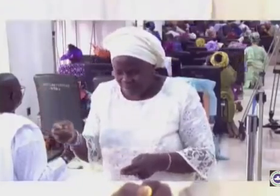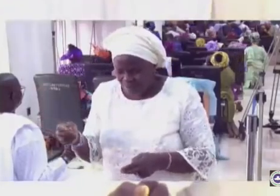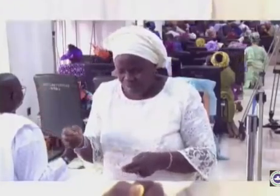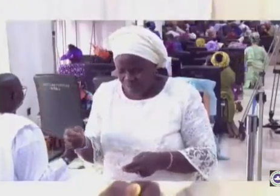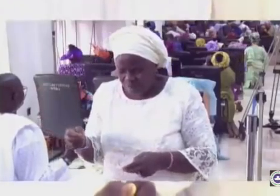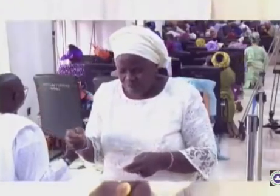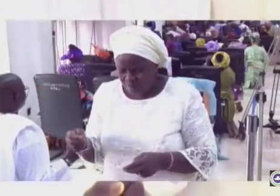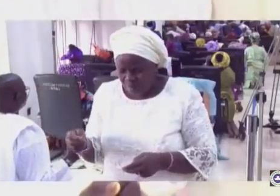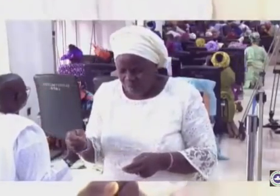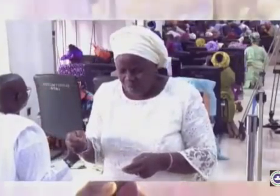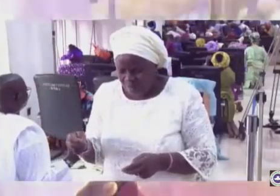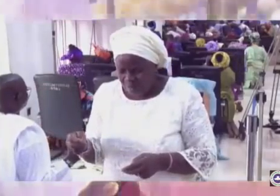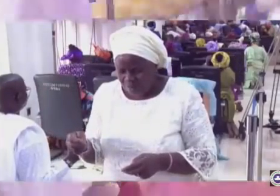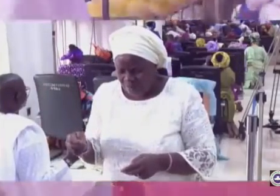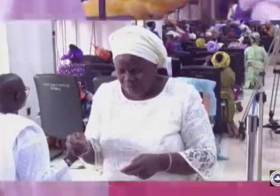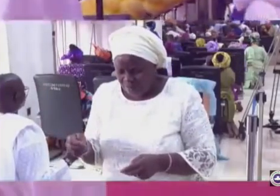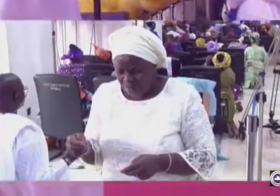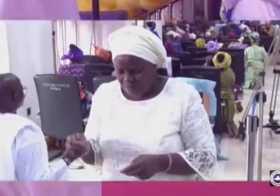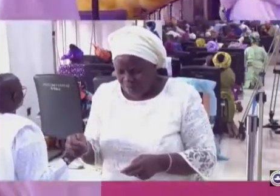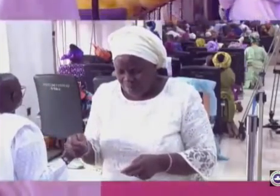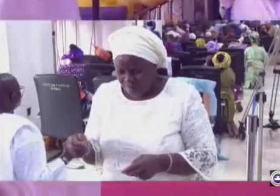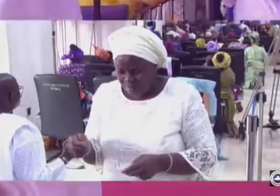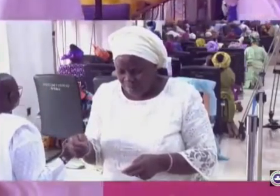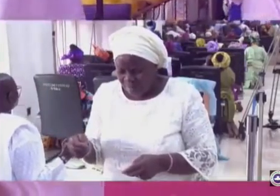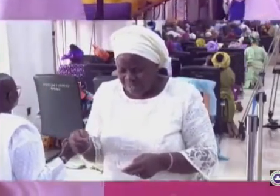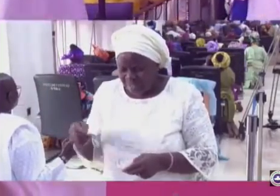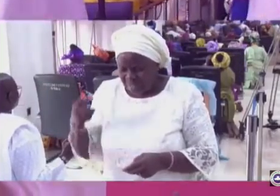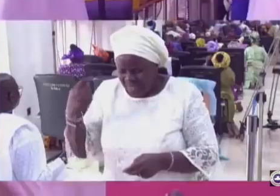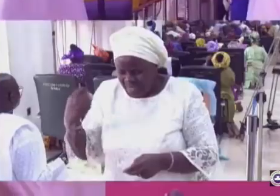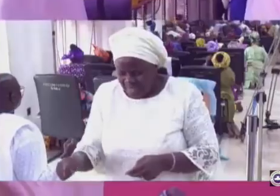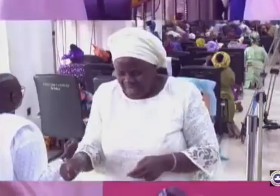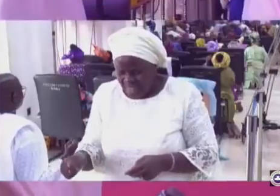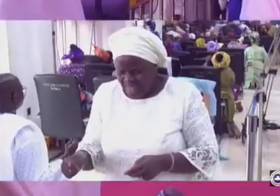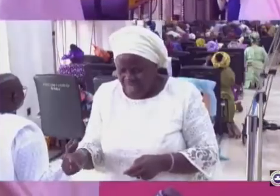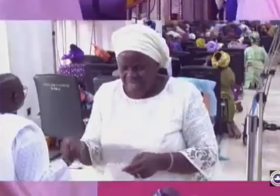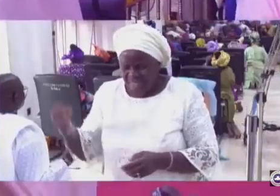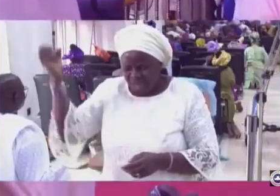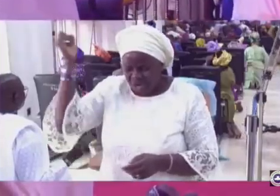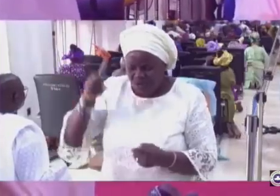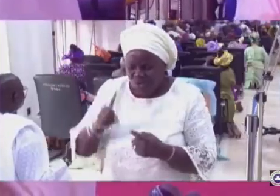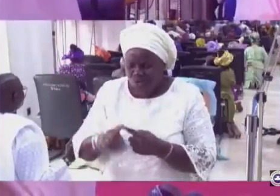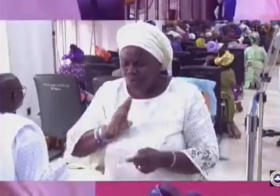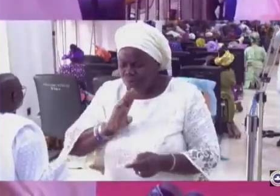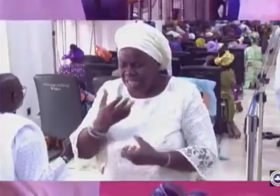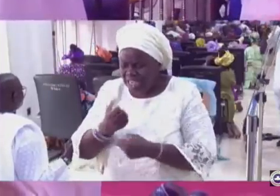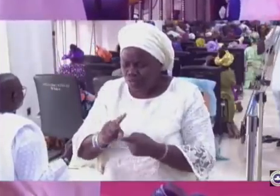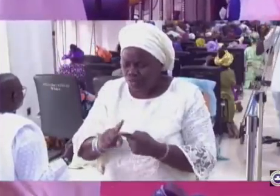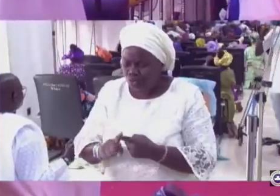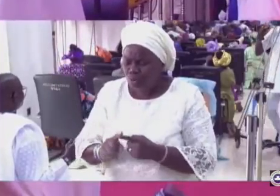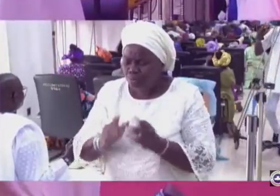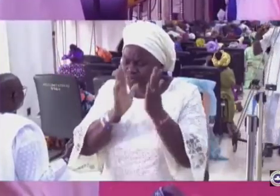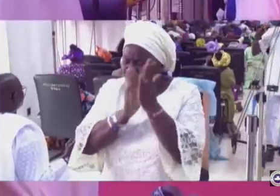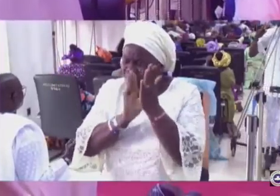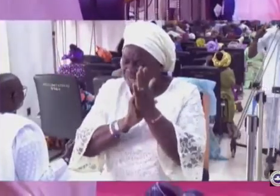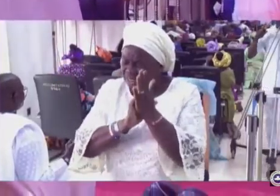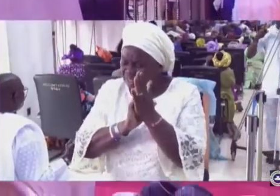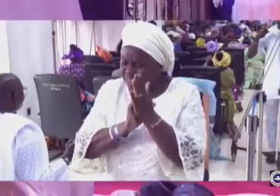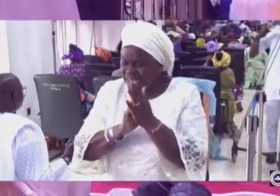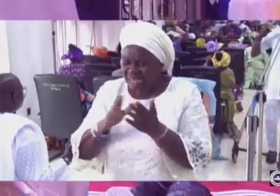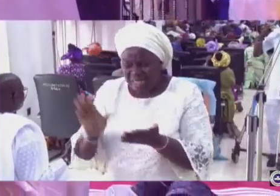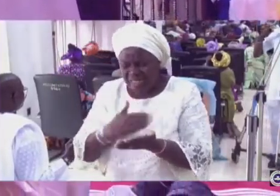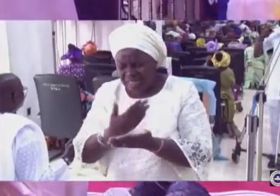The ability, Lord God Almighty, to sing, to praise you, to dance, to glorify